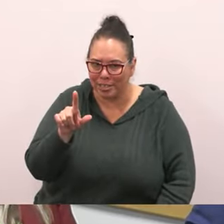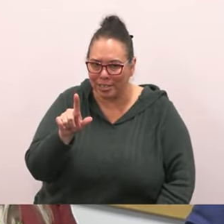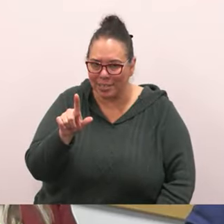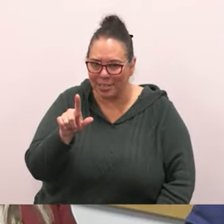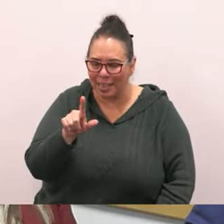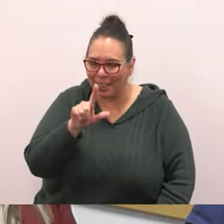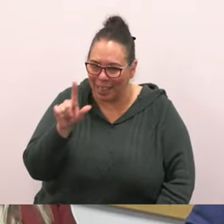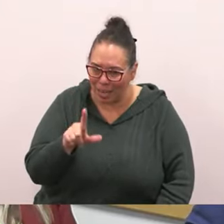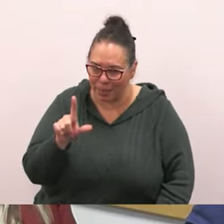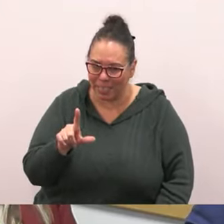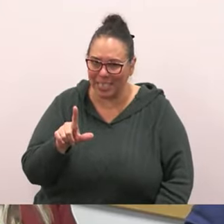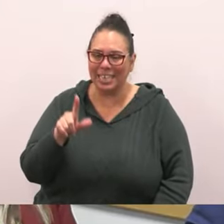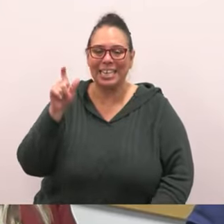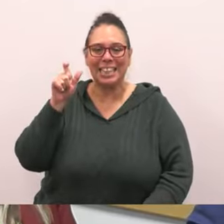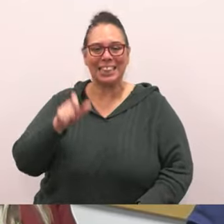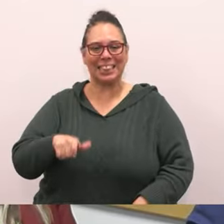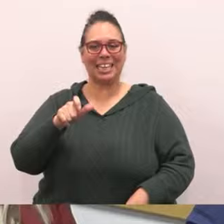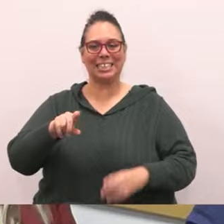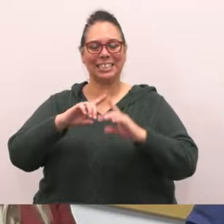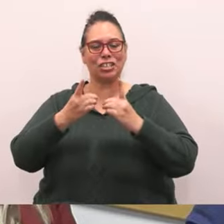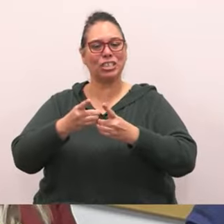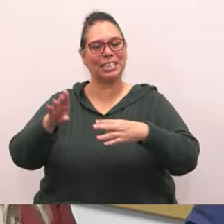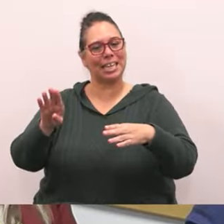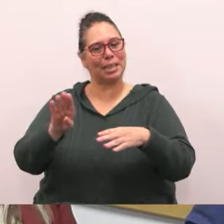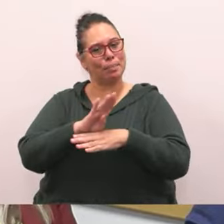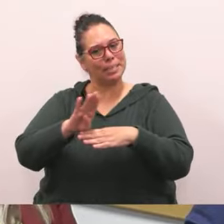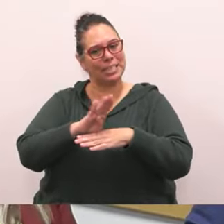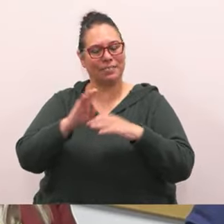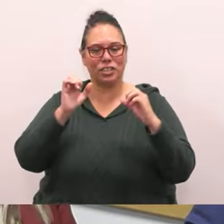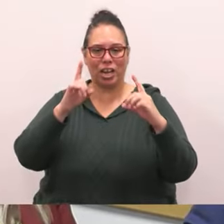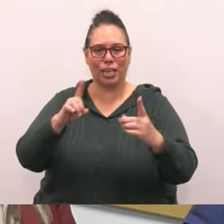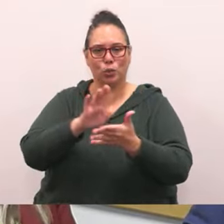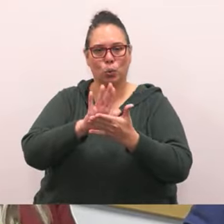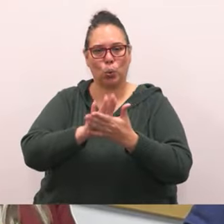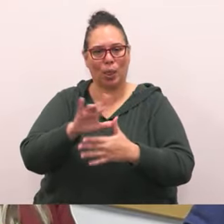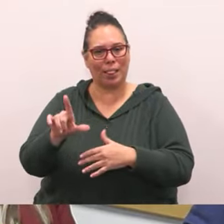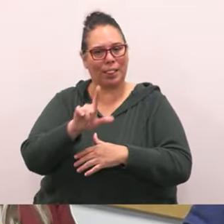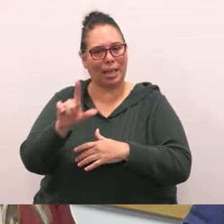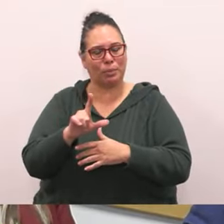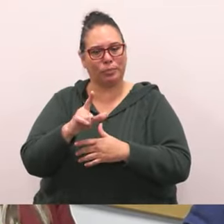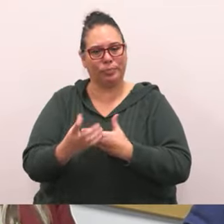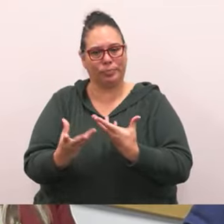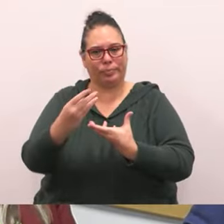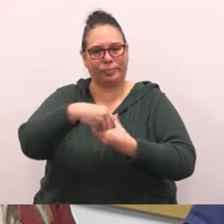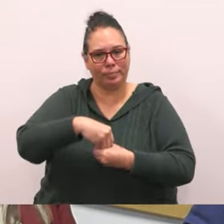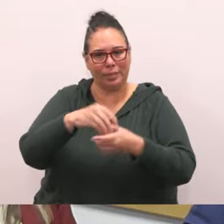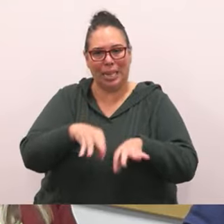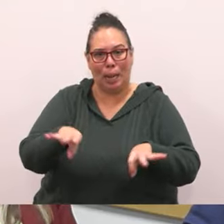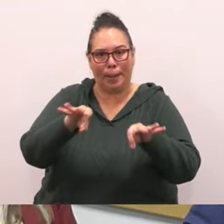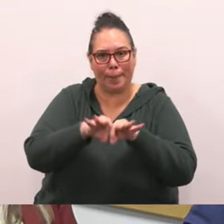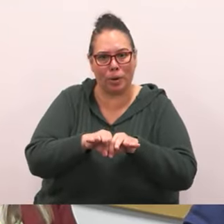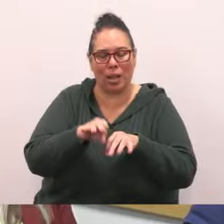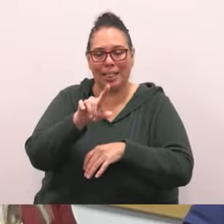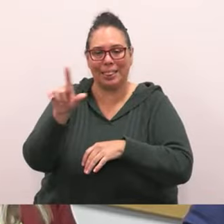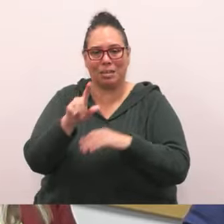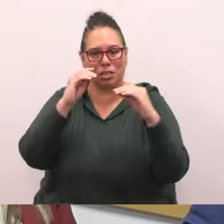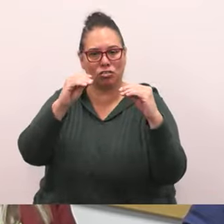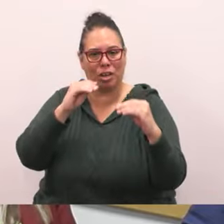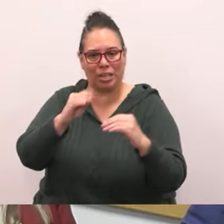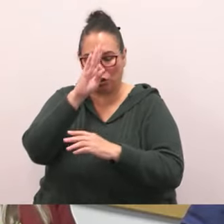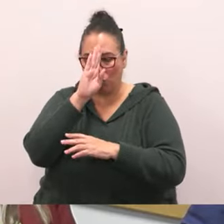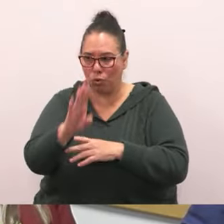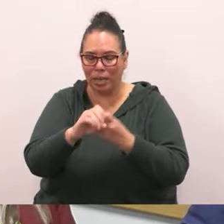This district is in the business of education, and school libraries are an integral part of its instructional infrastructure. Library instructions directly supports